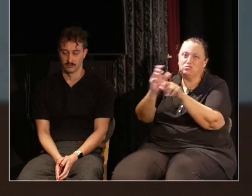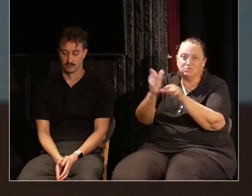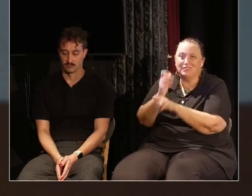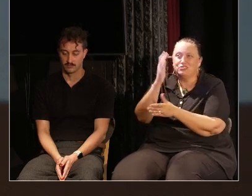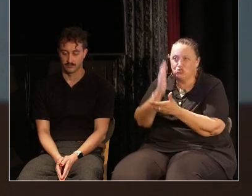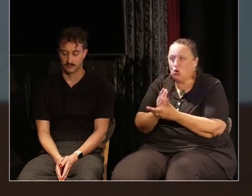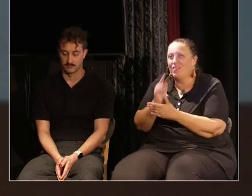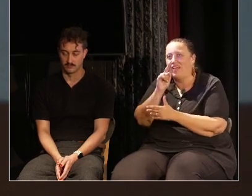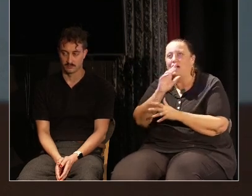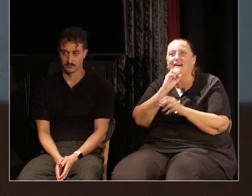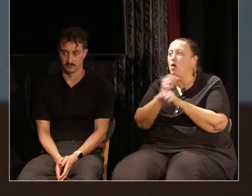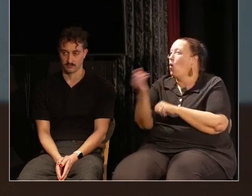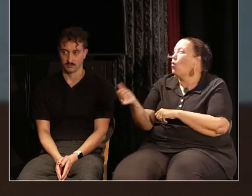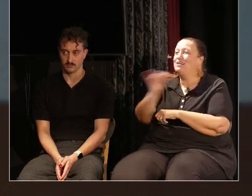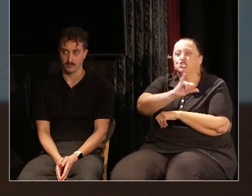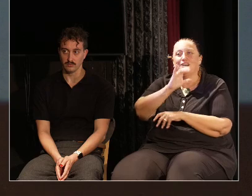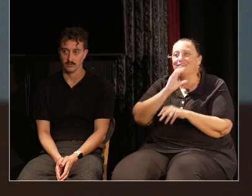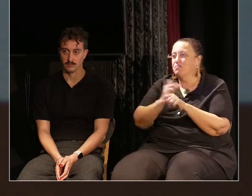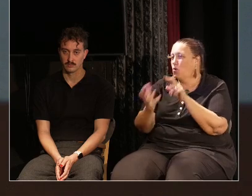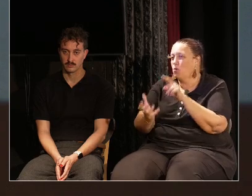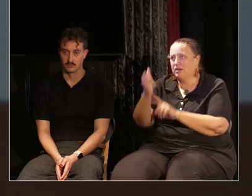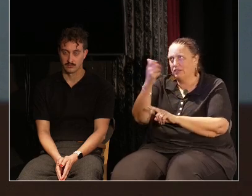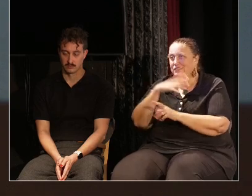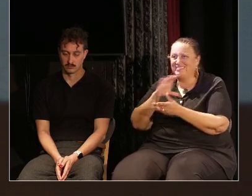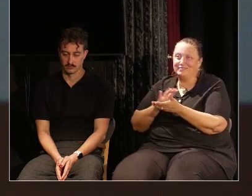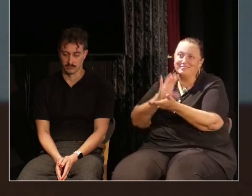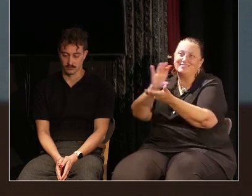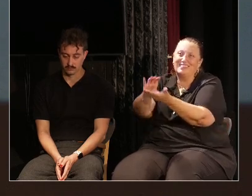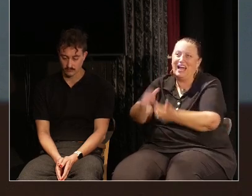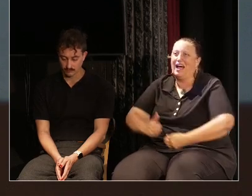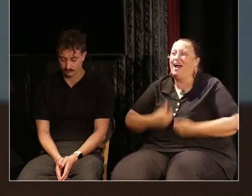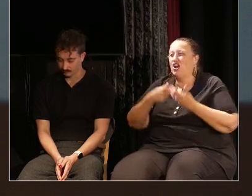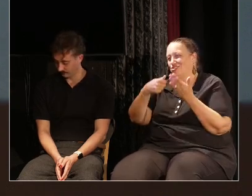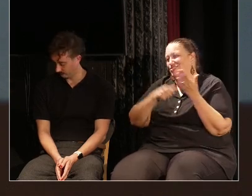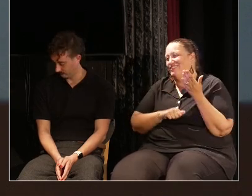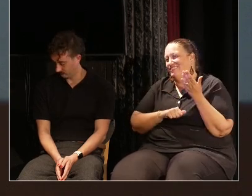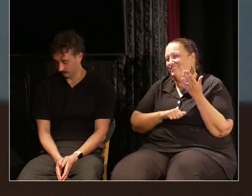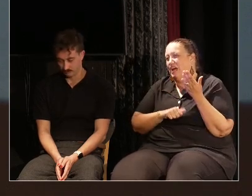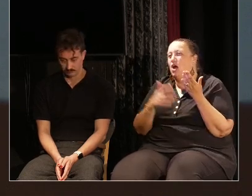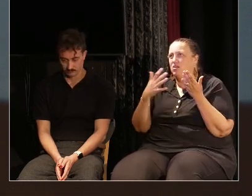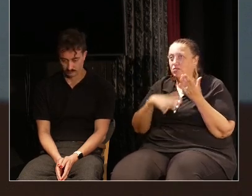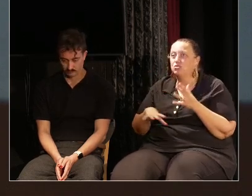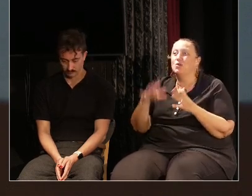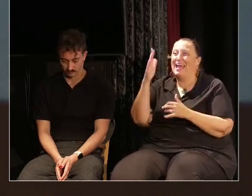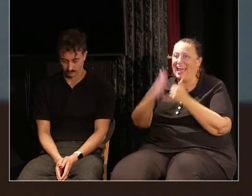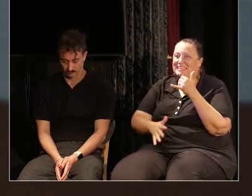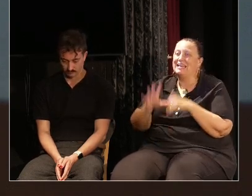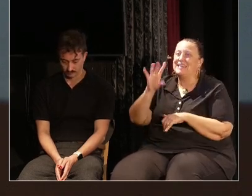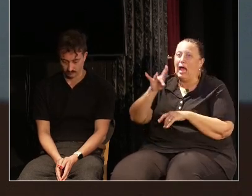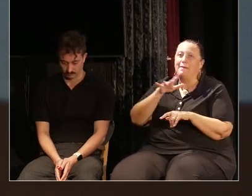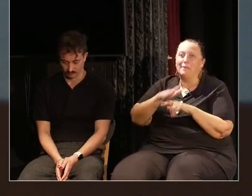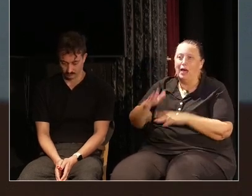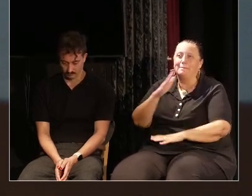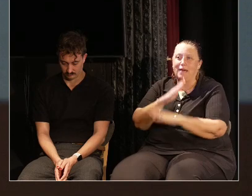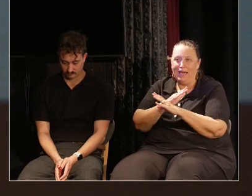being our agenda is being put on the table. And what that looks like is, like I've said before, ending the gay blood ban, making sure that